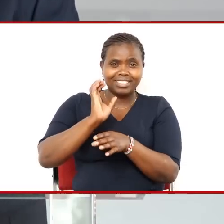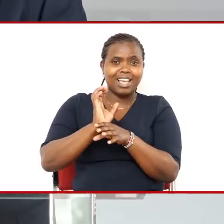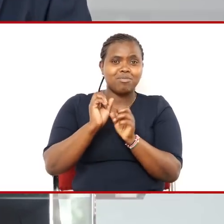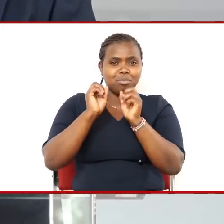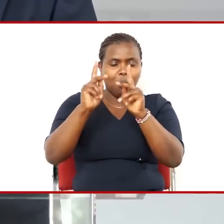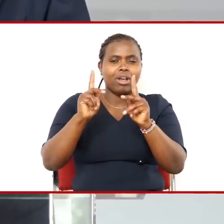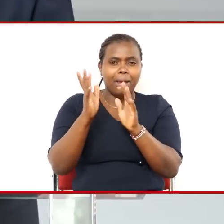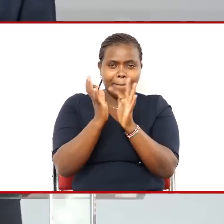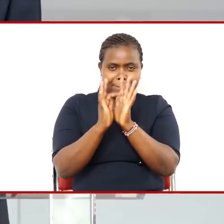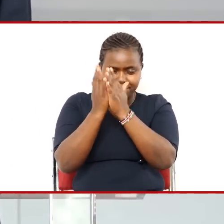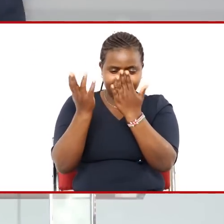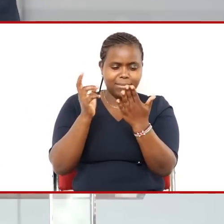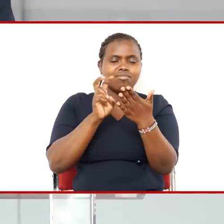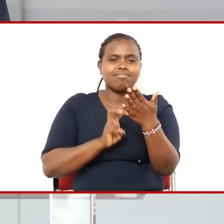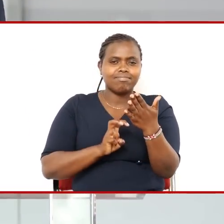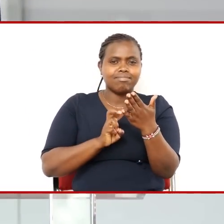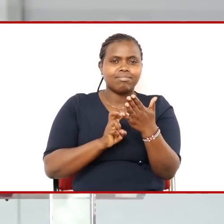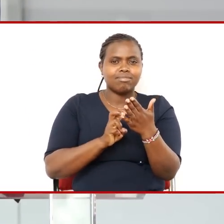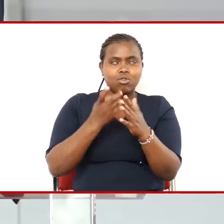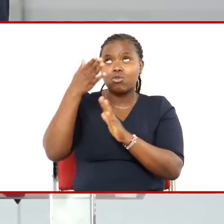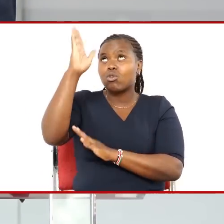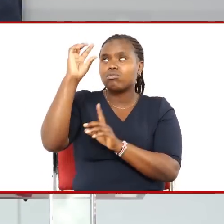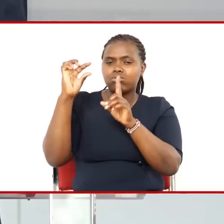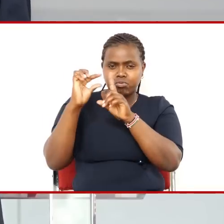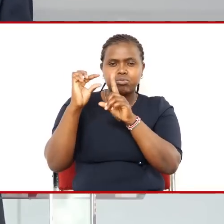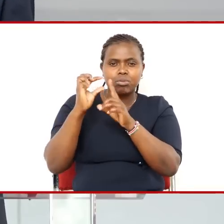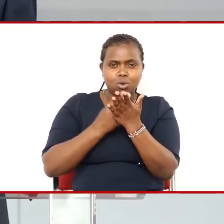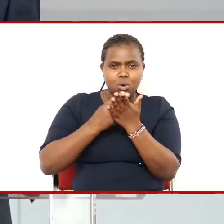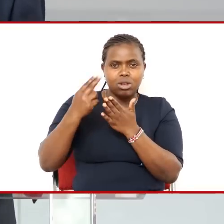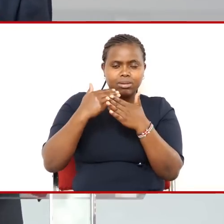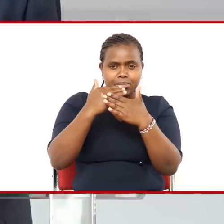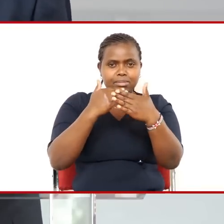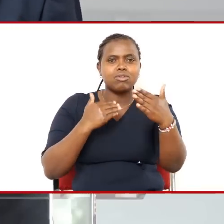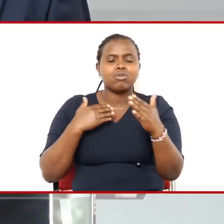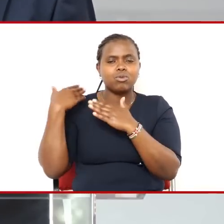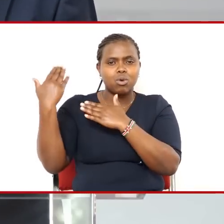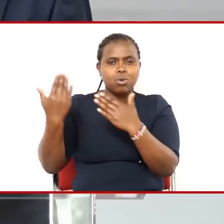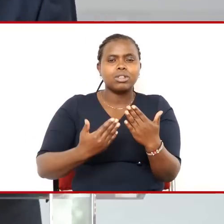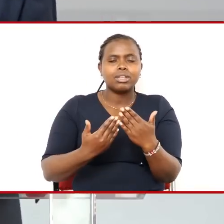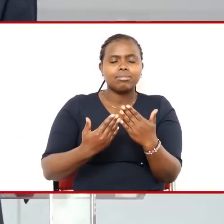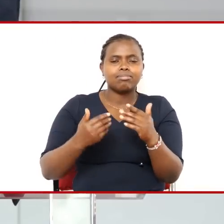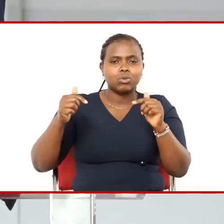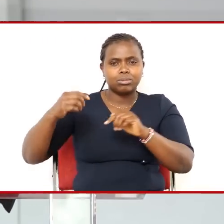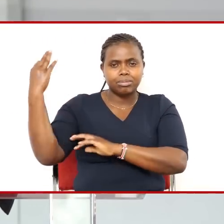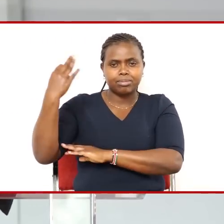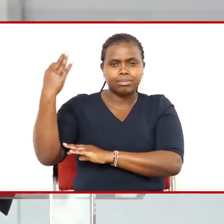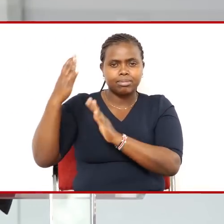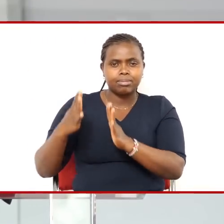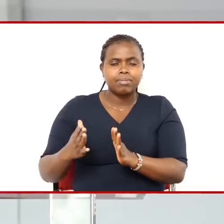us turn our Bibles to the reading of God's holy word before we welcome today's